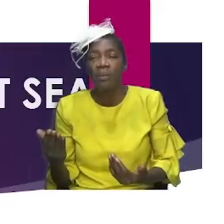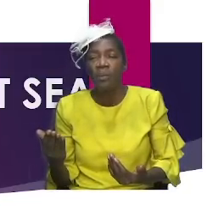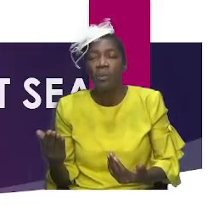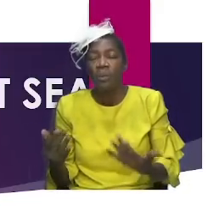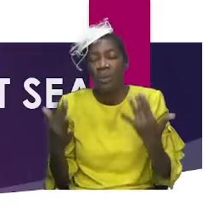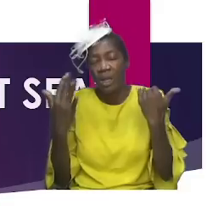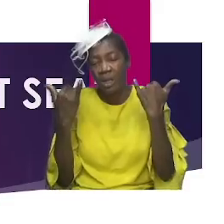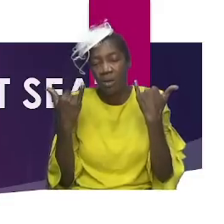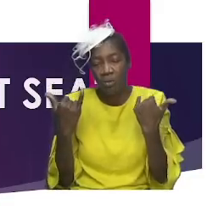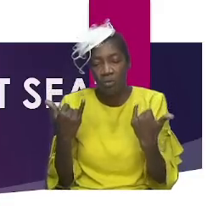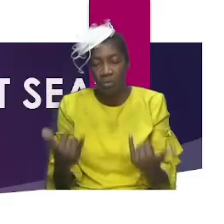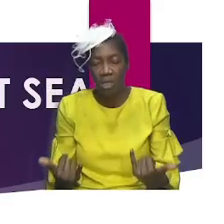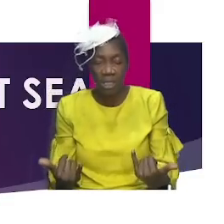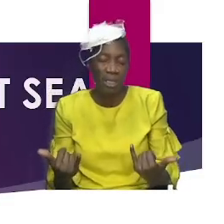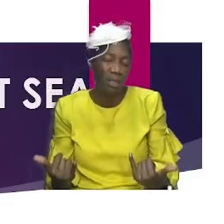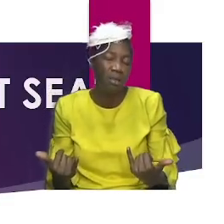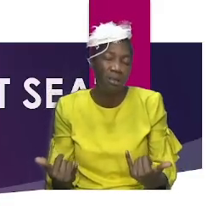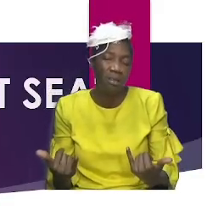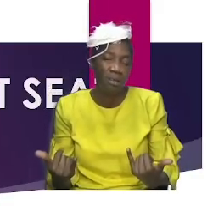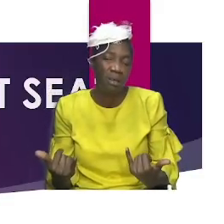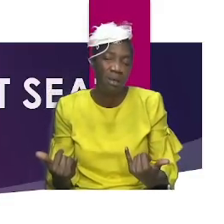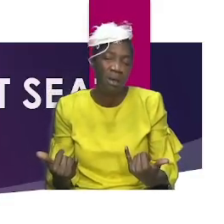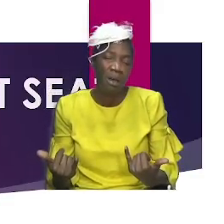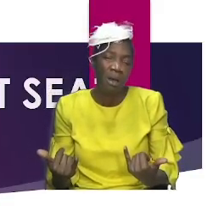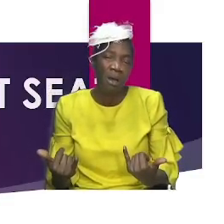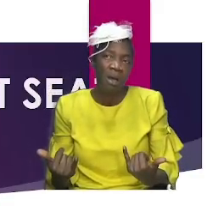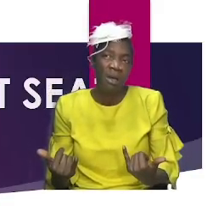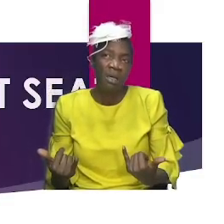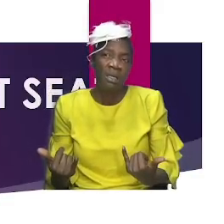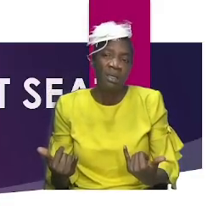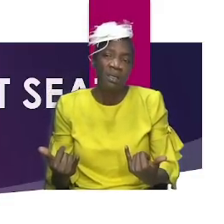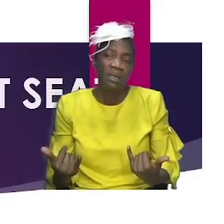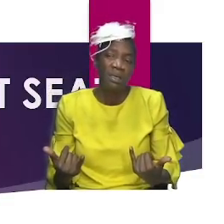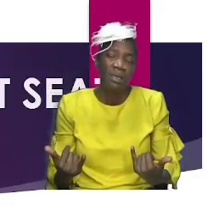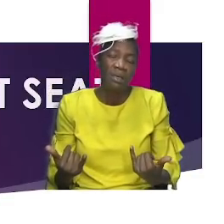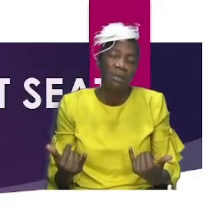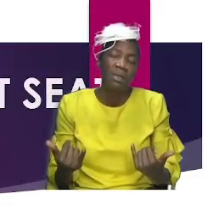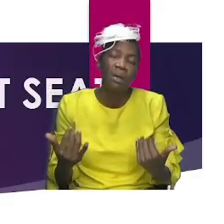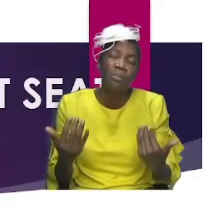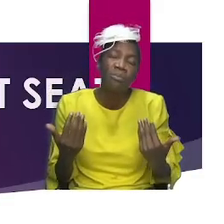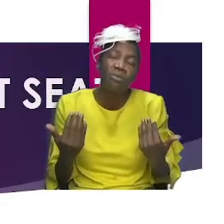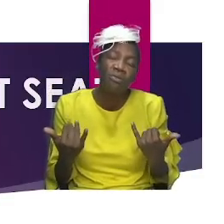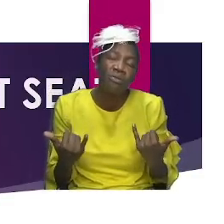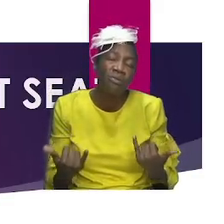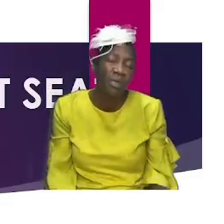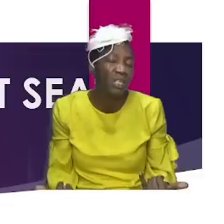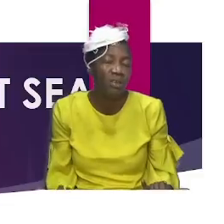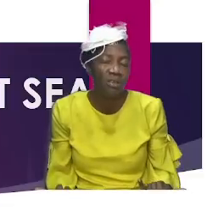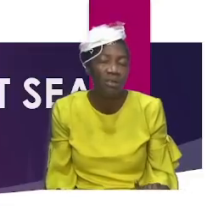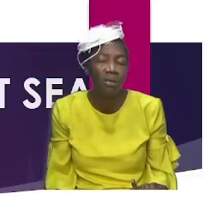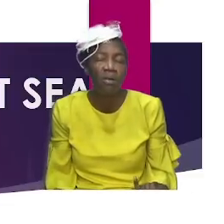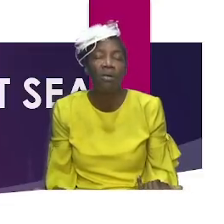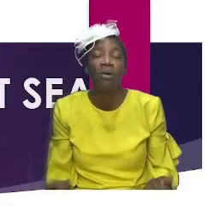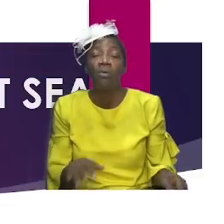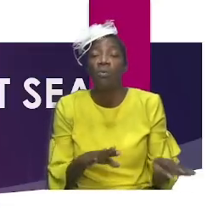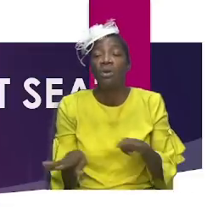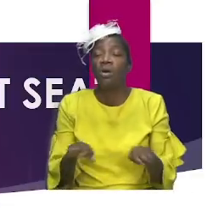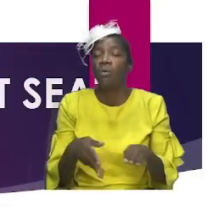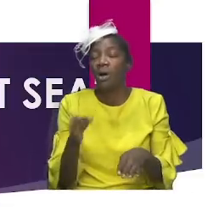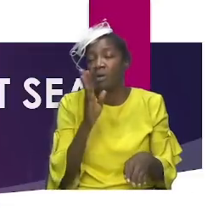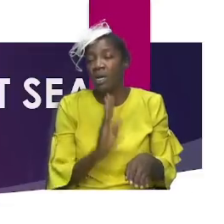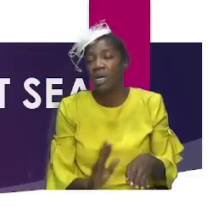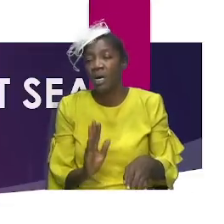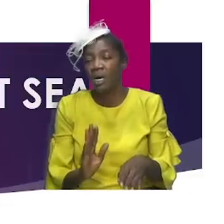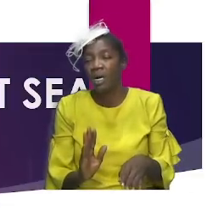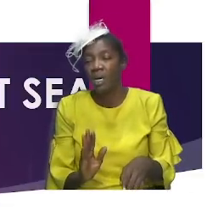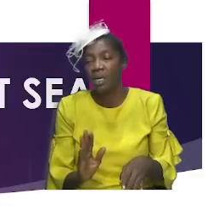weights that can easily heavy us down, weigh us down in our walk with God. And for whatever